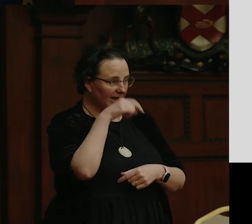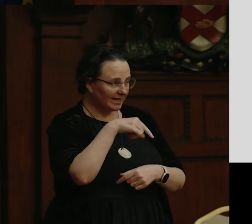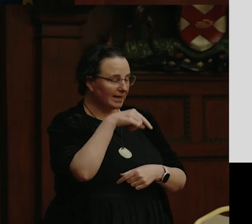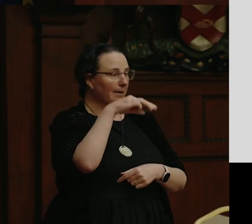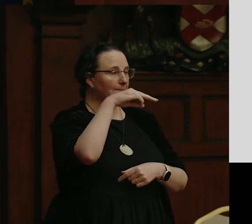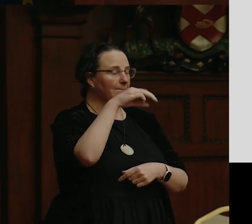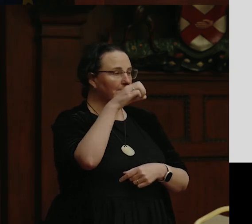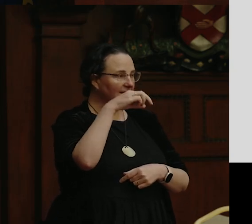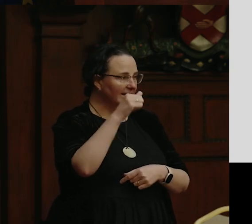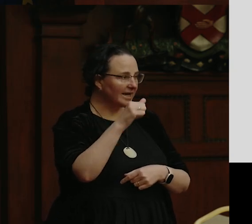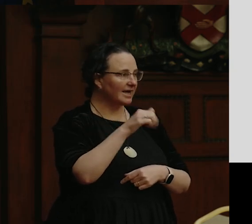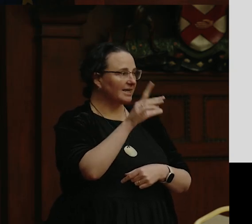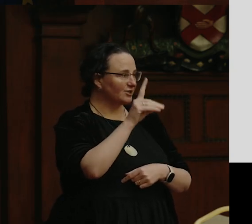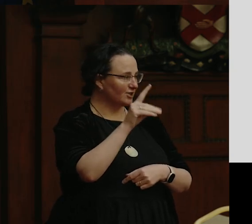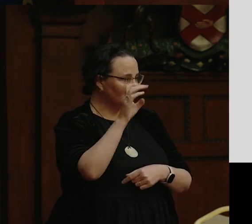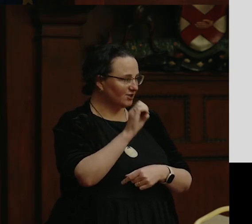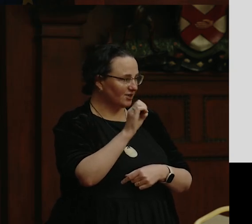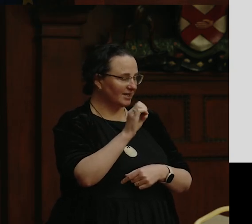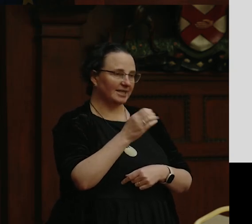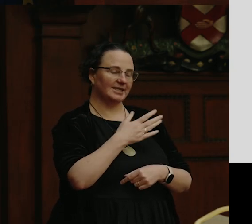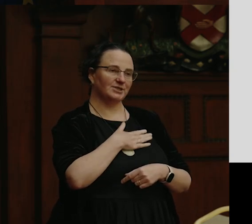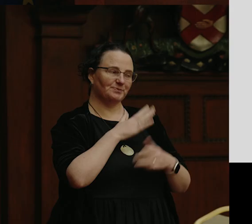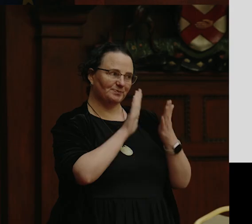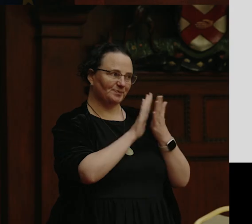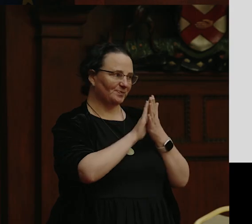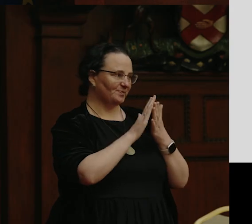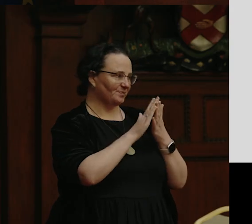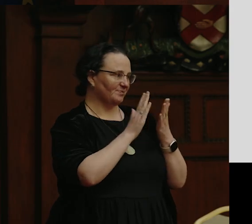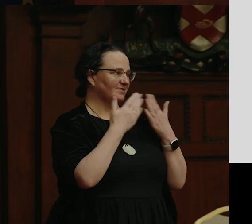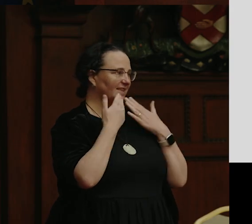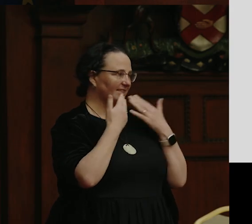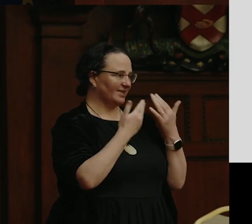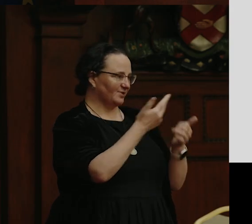Monica's here, Deirdre's here. I'd like a little show of appreciation for the